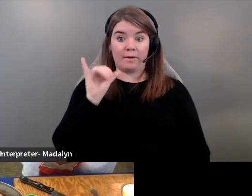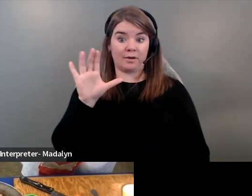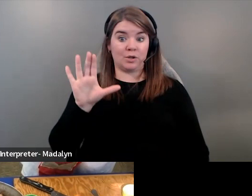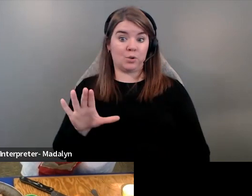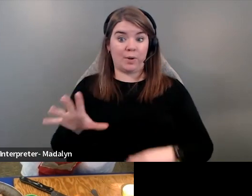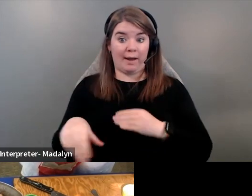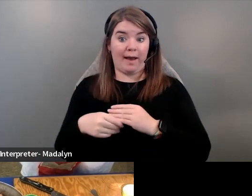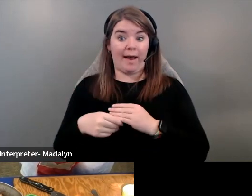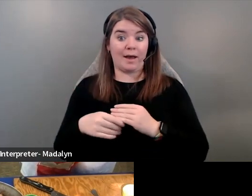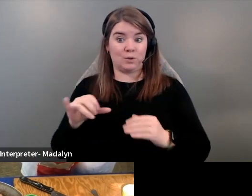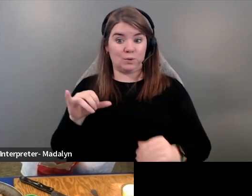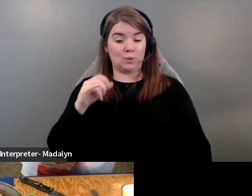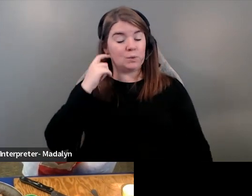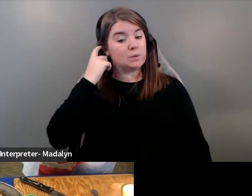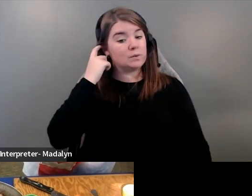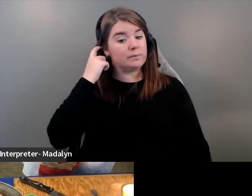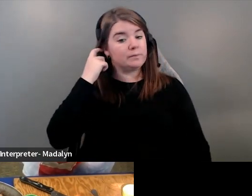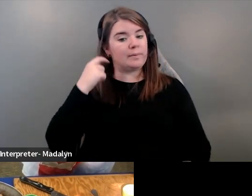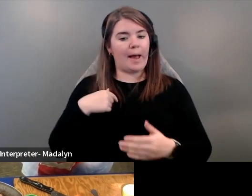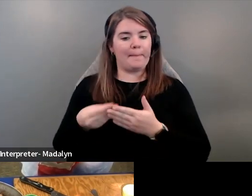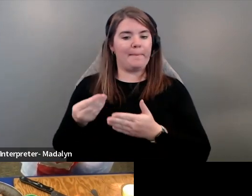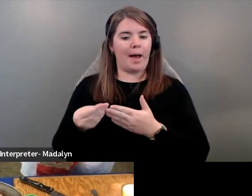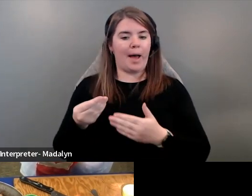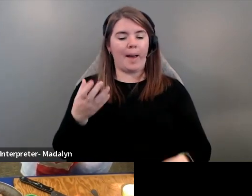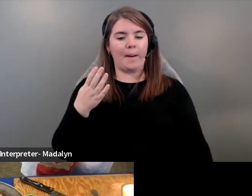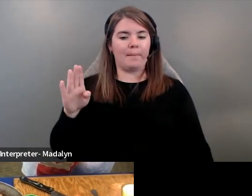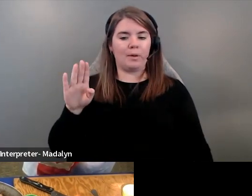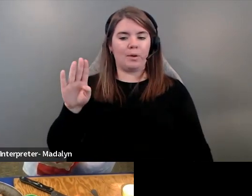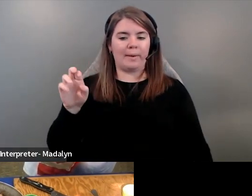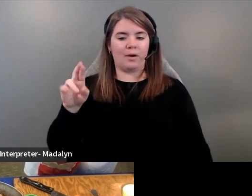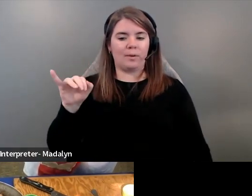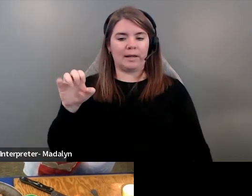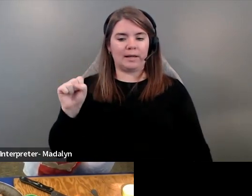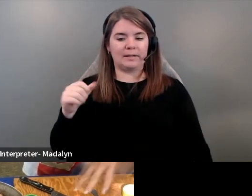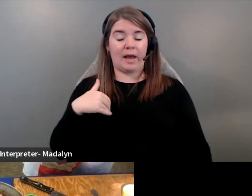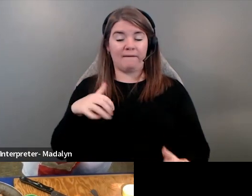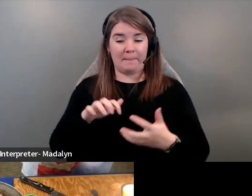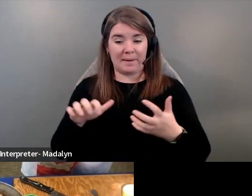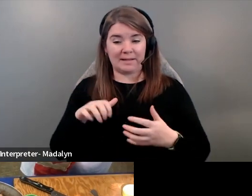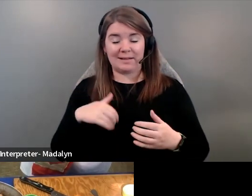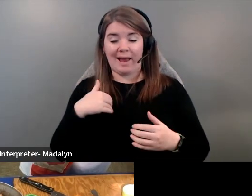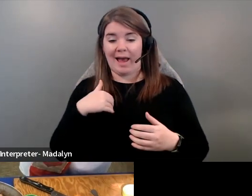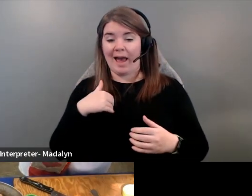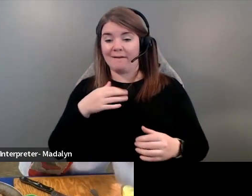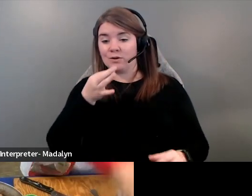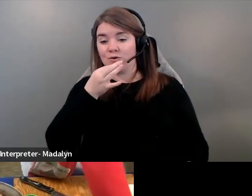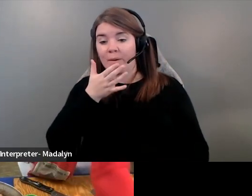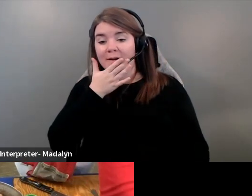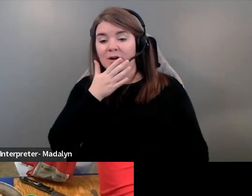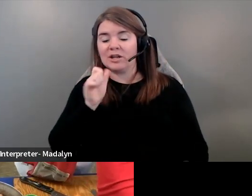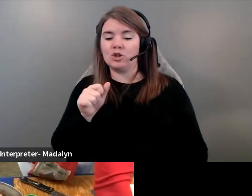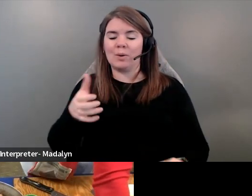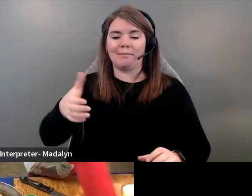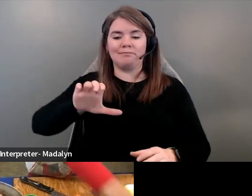little more nutrition. I bought blueberries, but they have strawberries, they have mixed berries, and you could just spoon some of that on top of your oatmeal